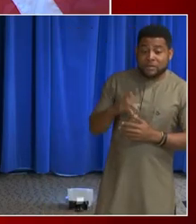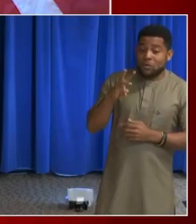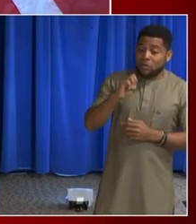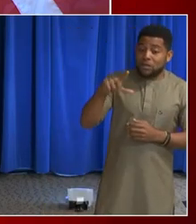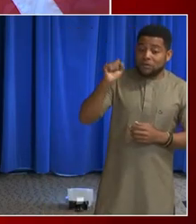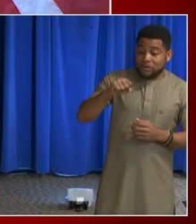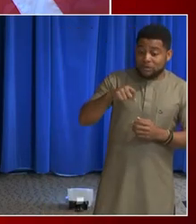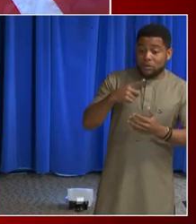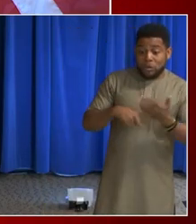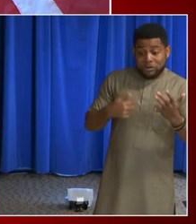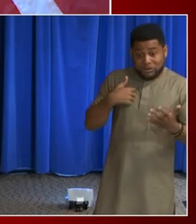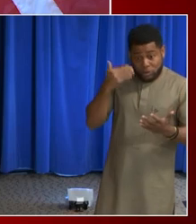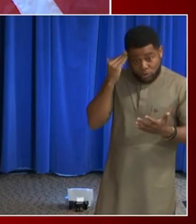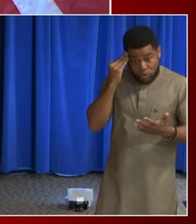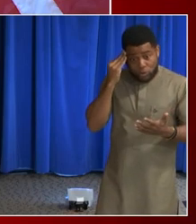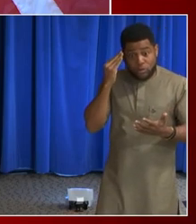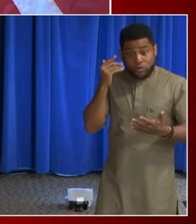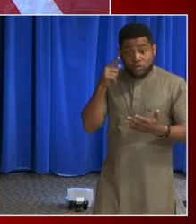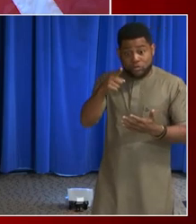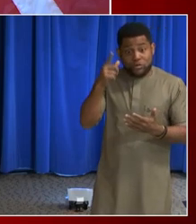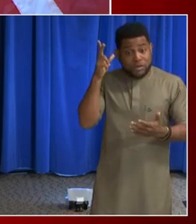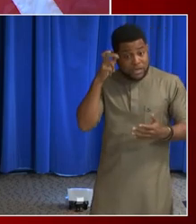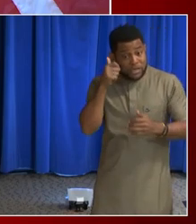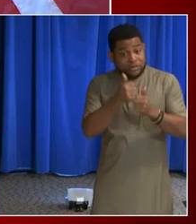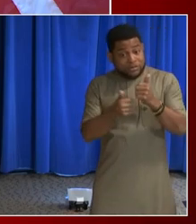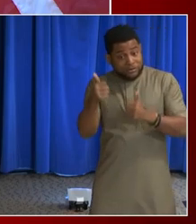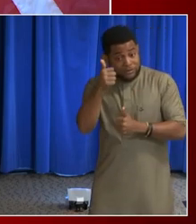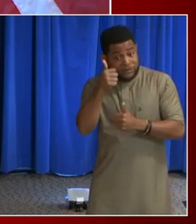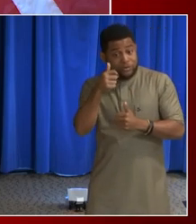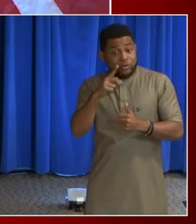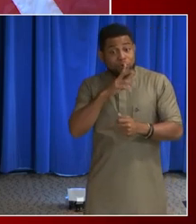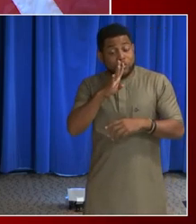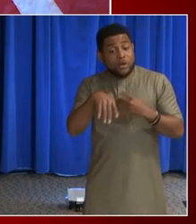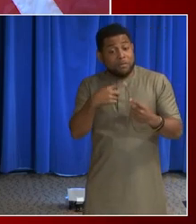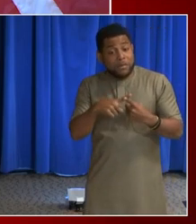know. You heard the chief talk about a shooting of